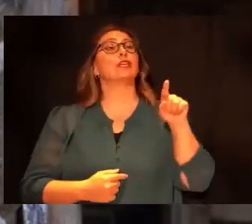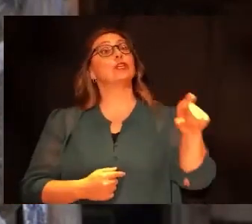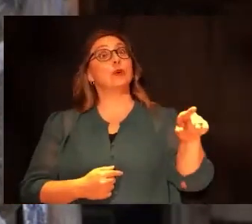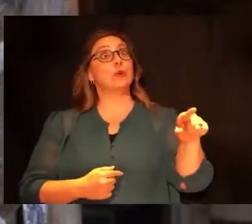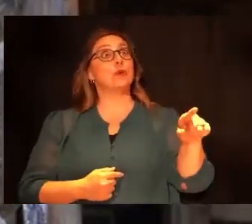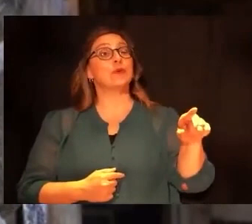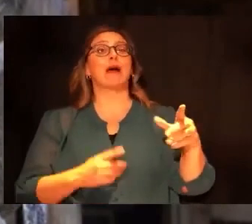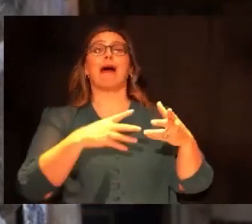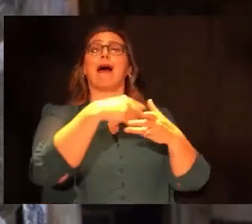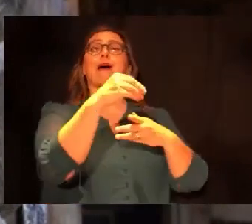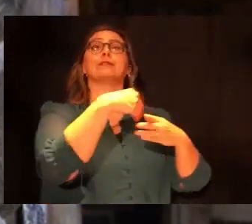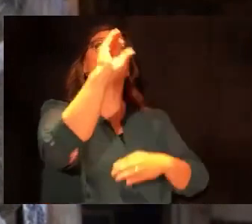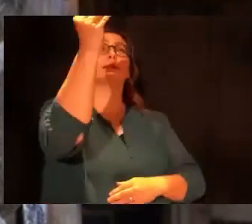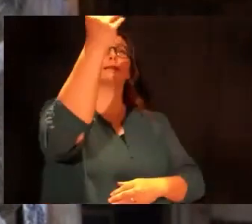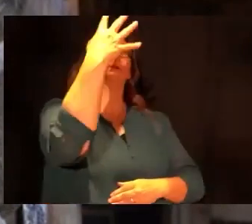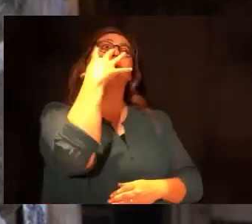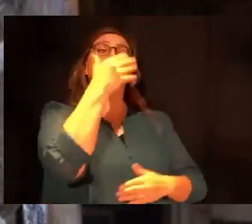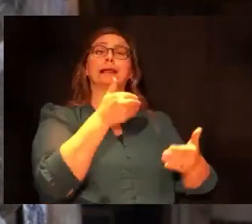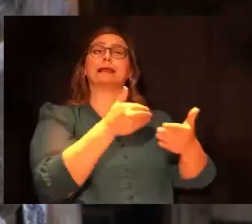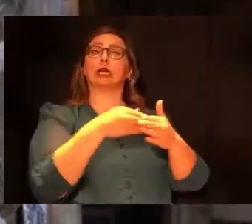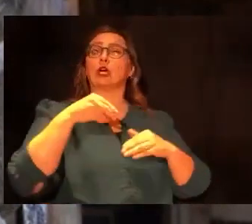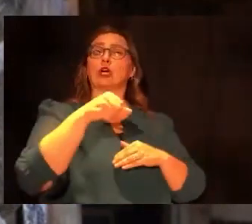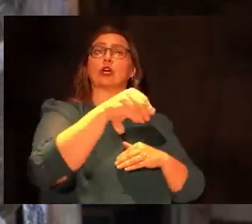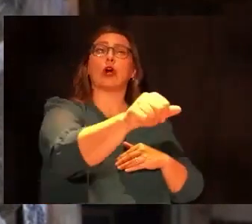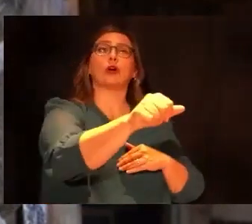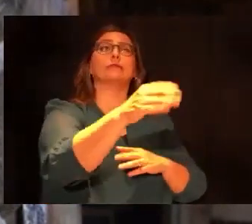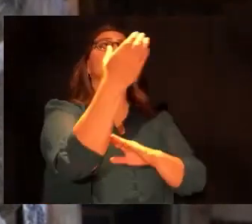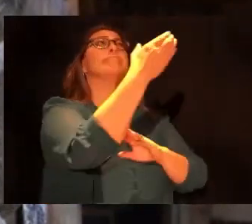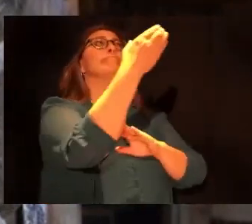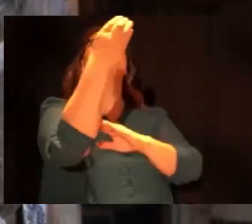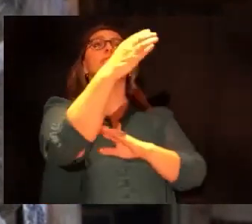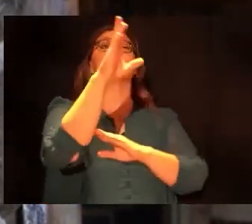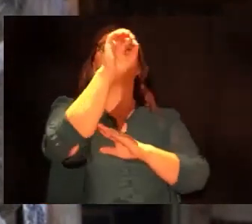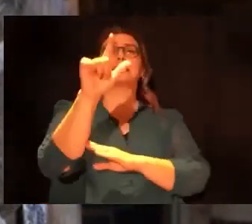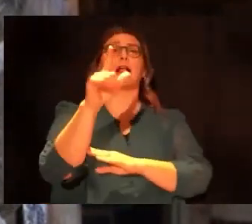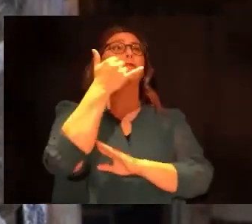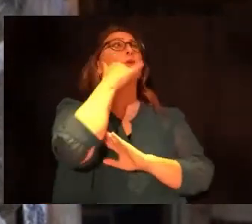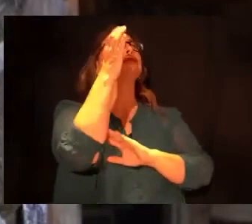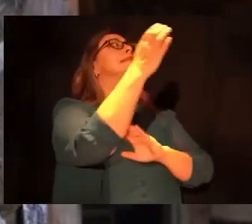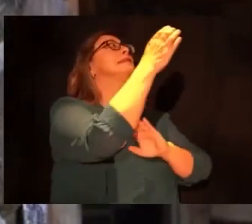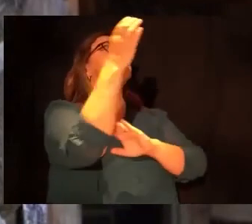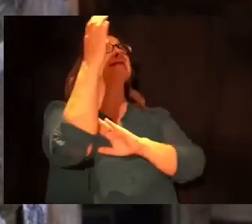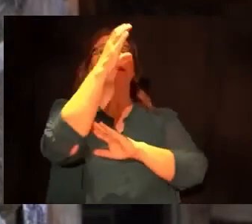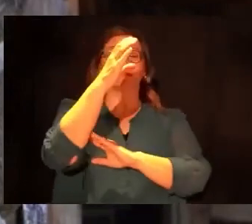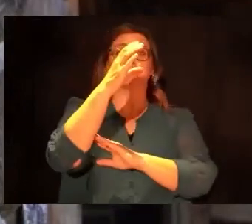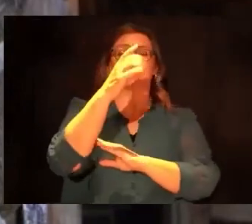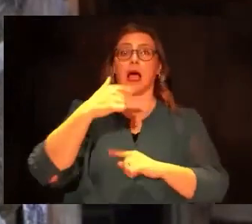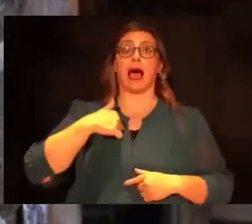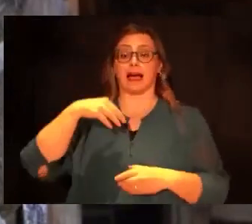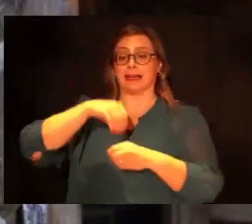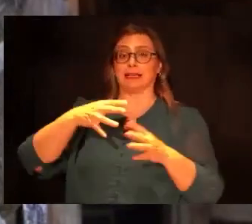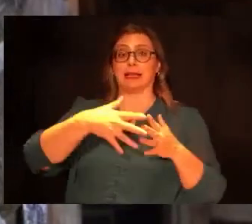the northern sun, near the veggie patch, hoping for satellite coverage. I pace a room in